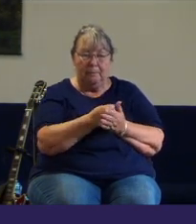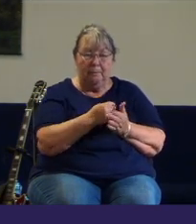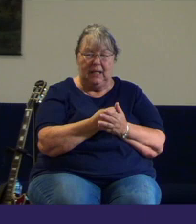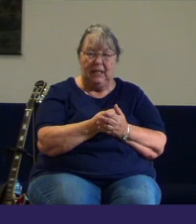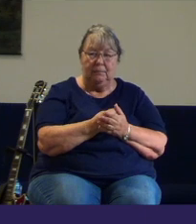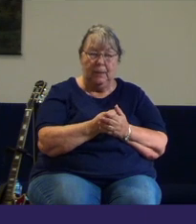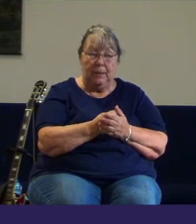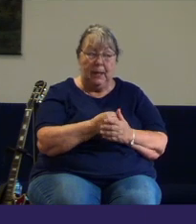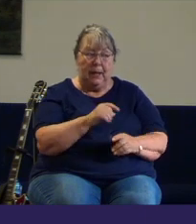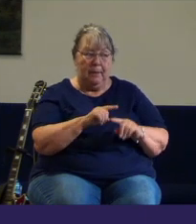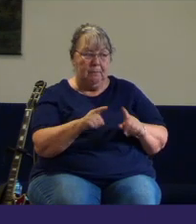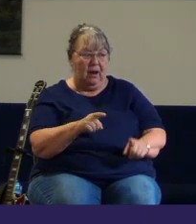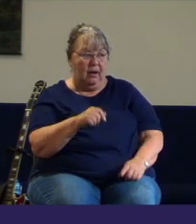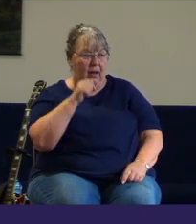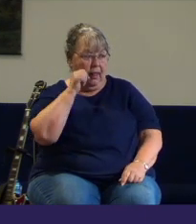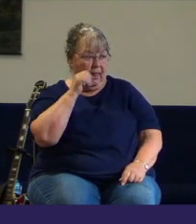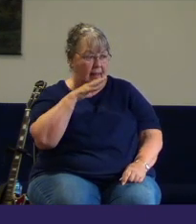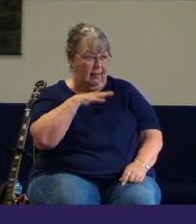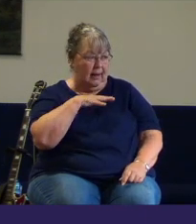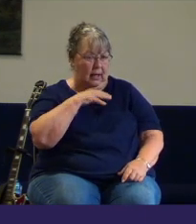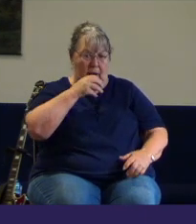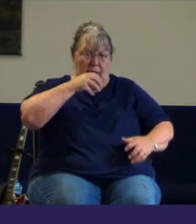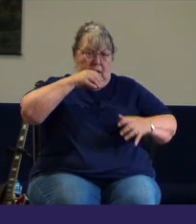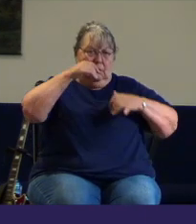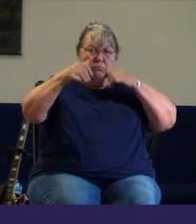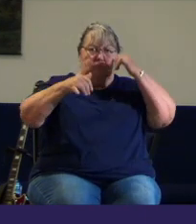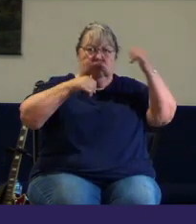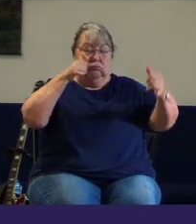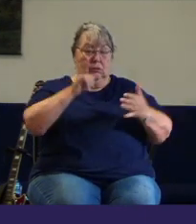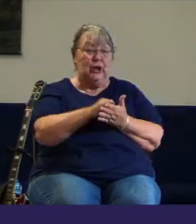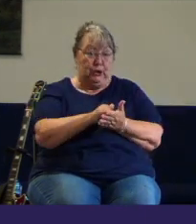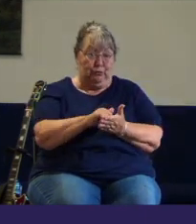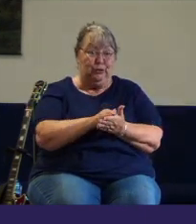This girl begins to yell out loud, New York City,